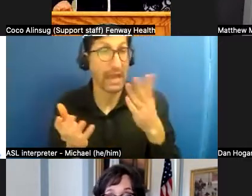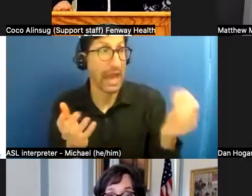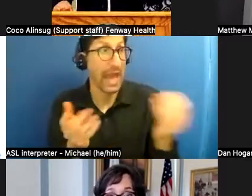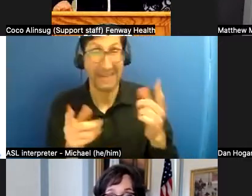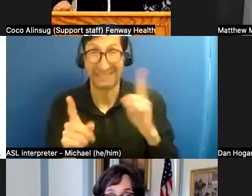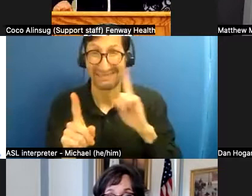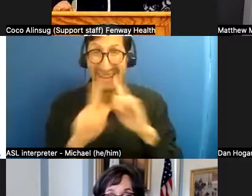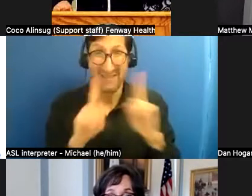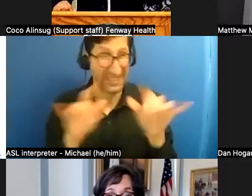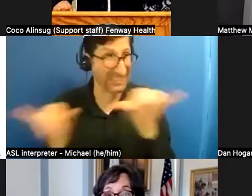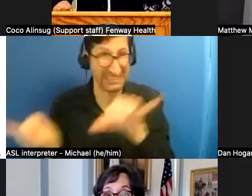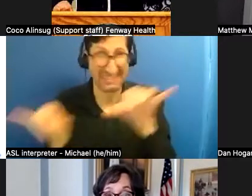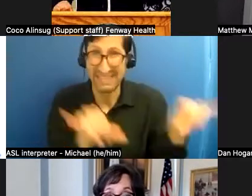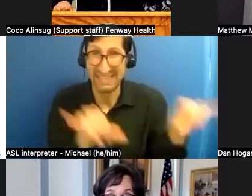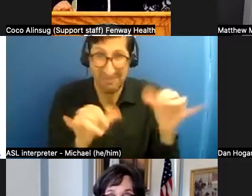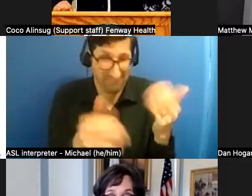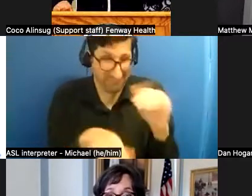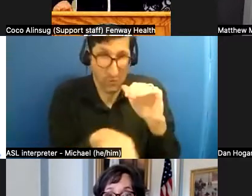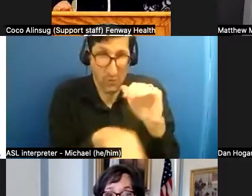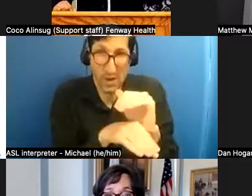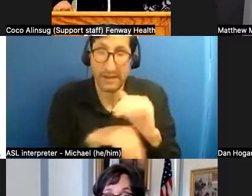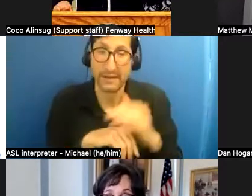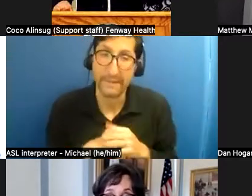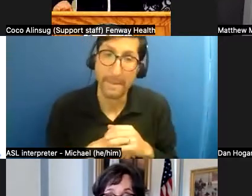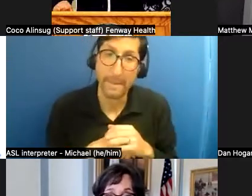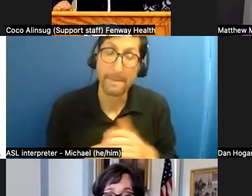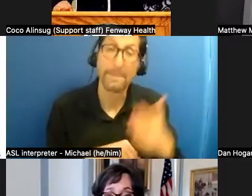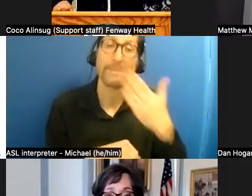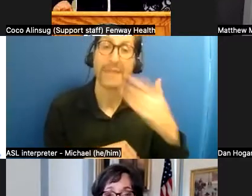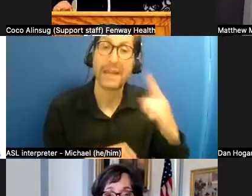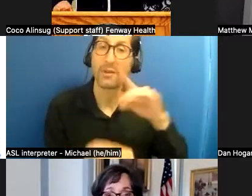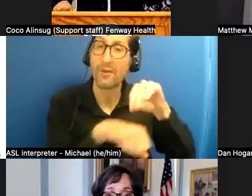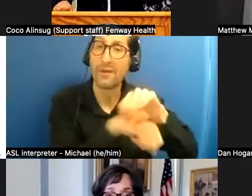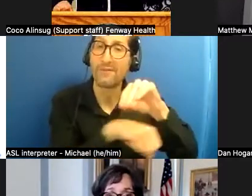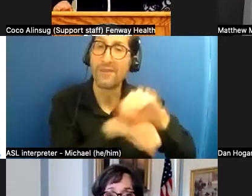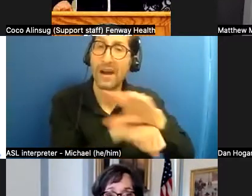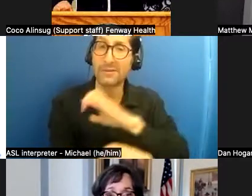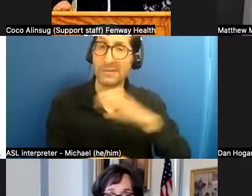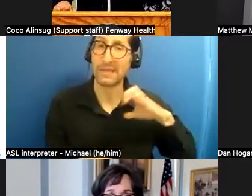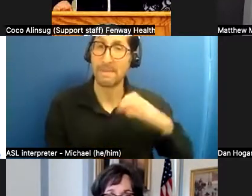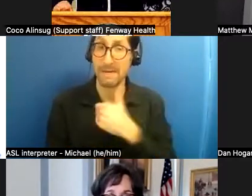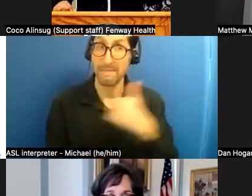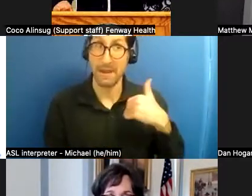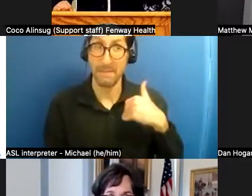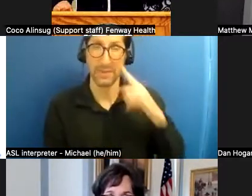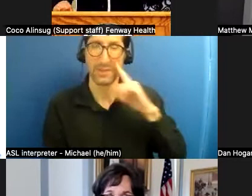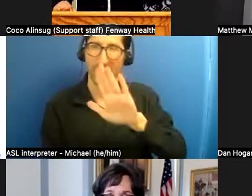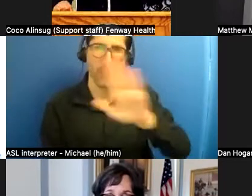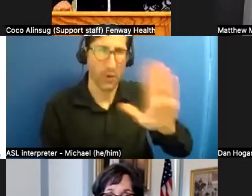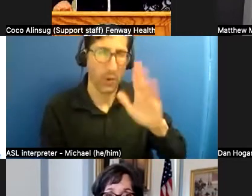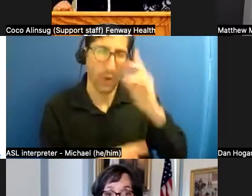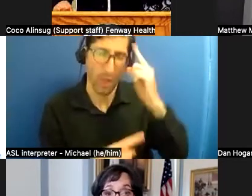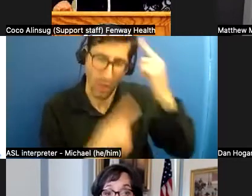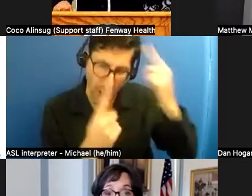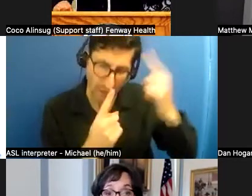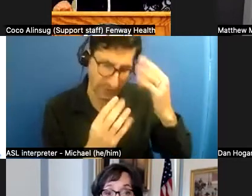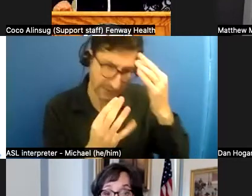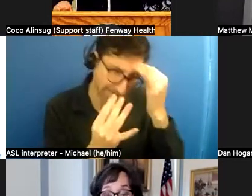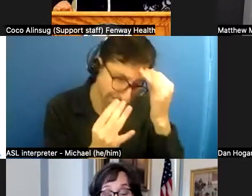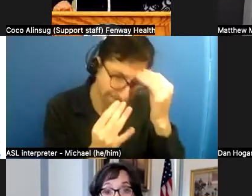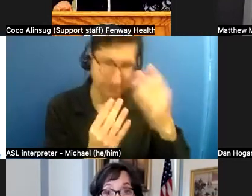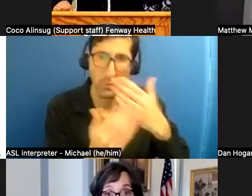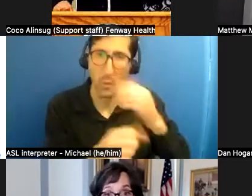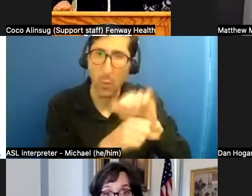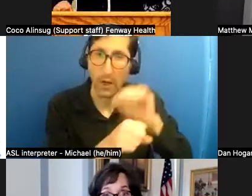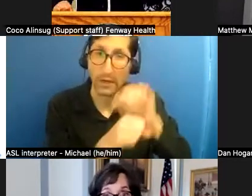having tonight. Thank you to the members of the advisory committee for your thoughtful work. I also want to